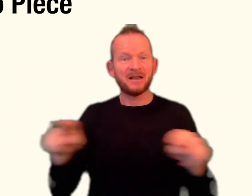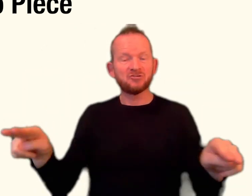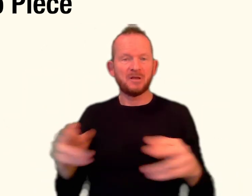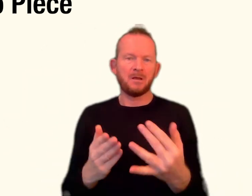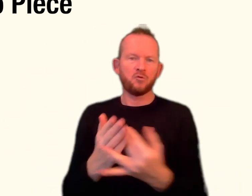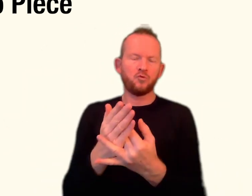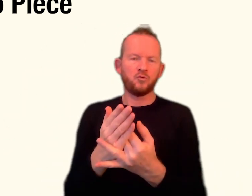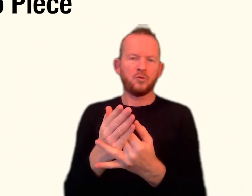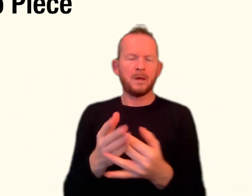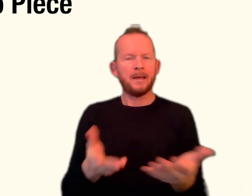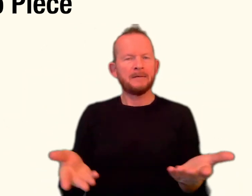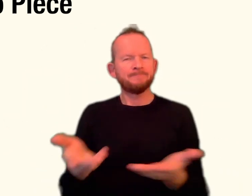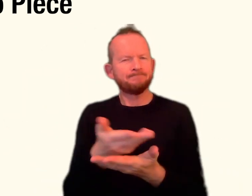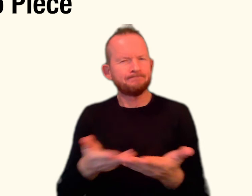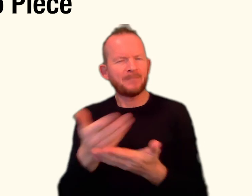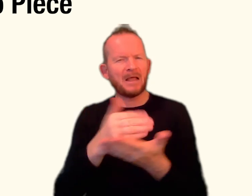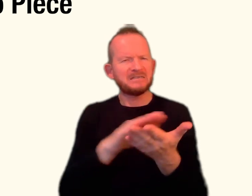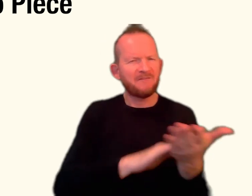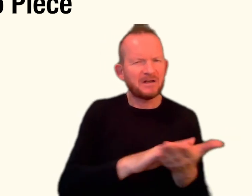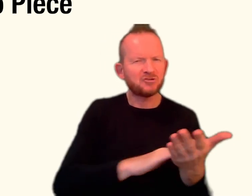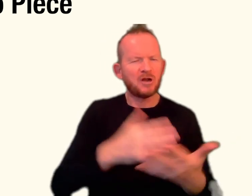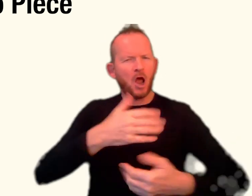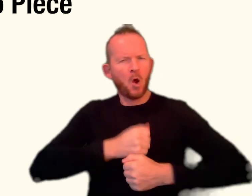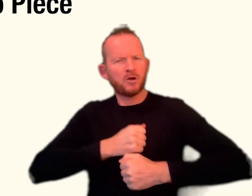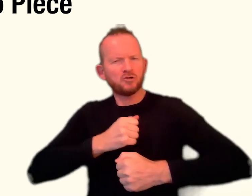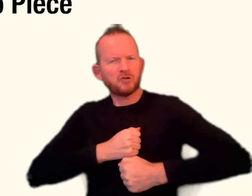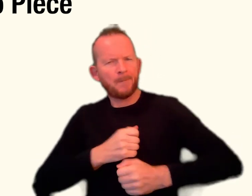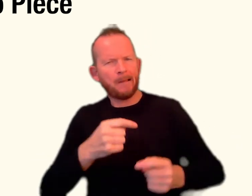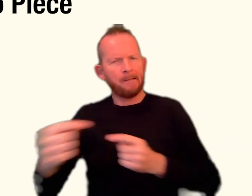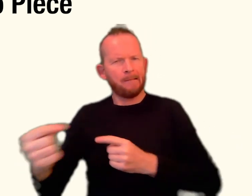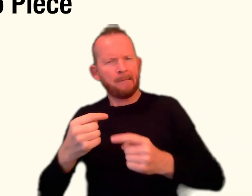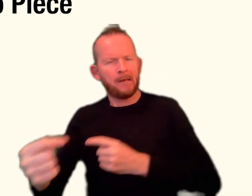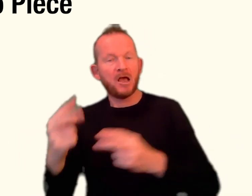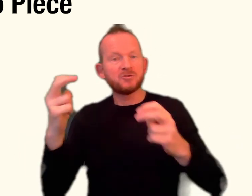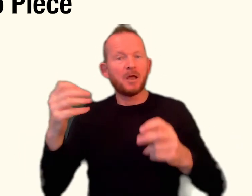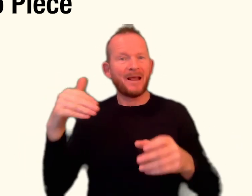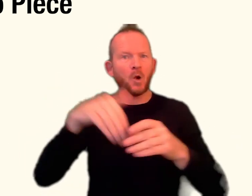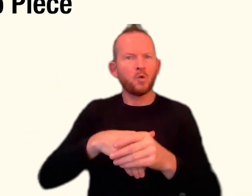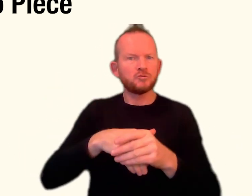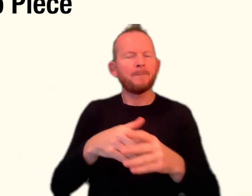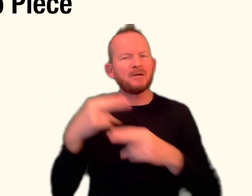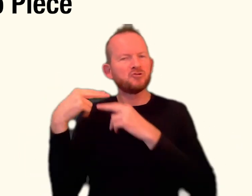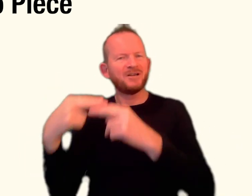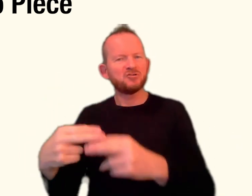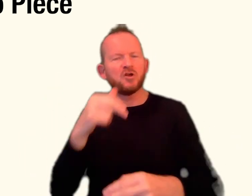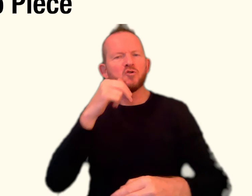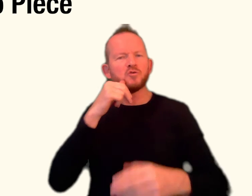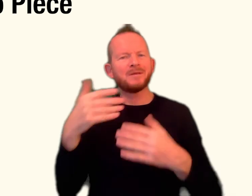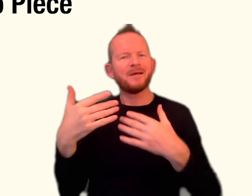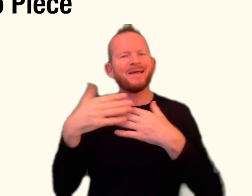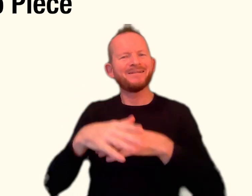part to the discourses surrounding definition and ownership. The term inclusion has traditionally been used interchangeably with